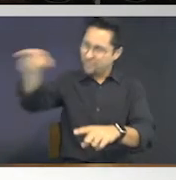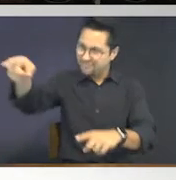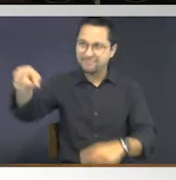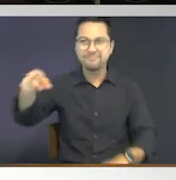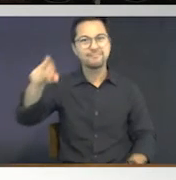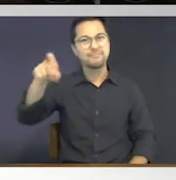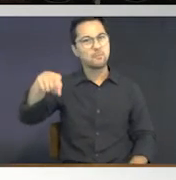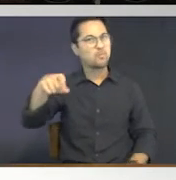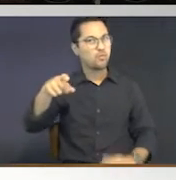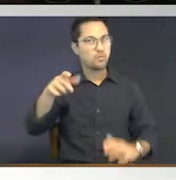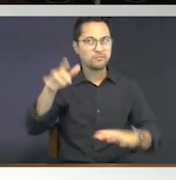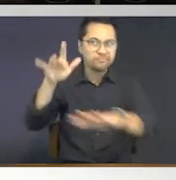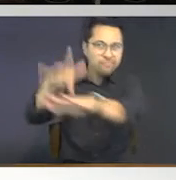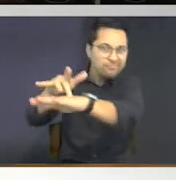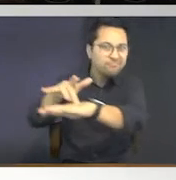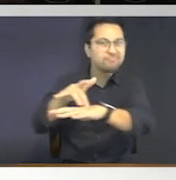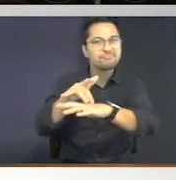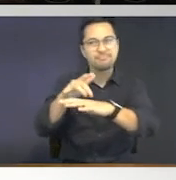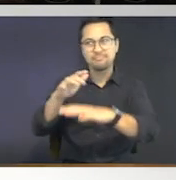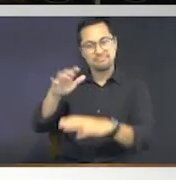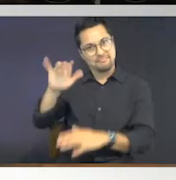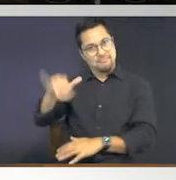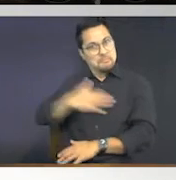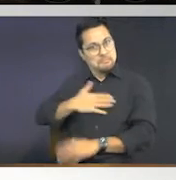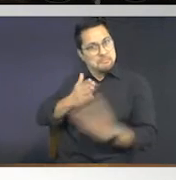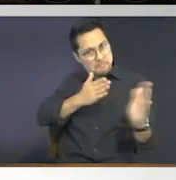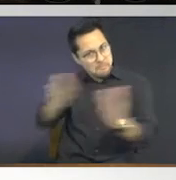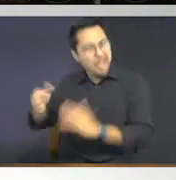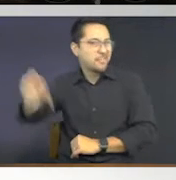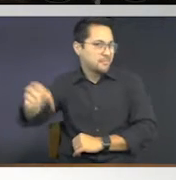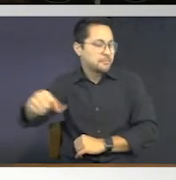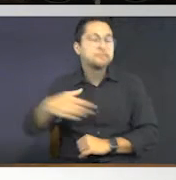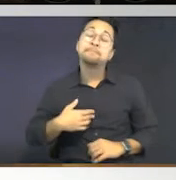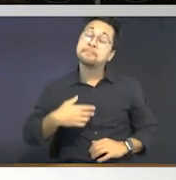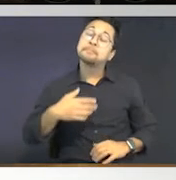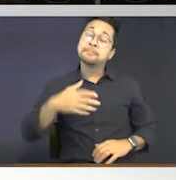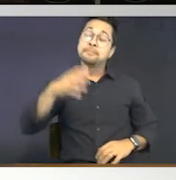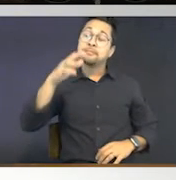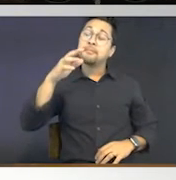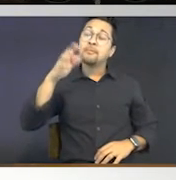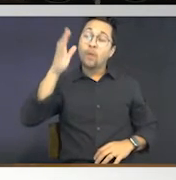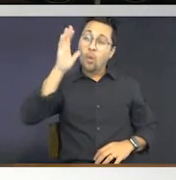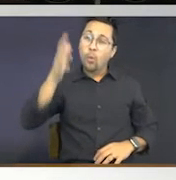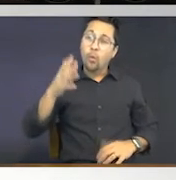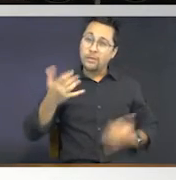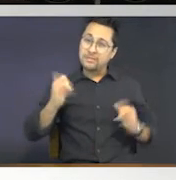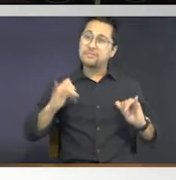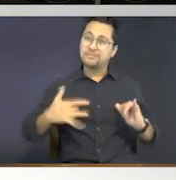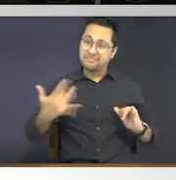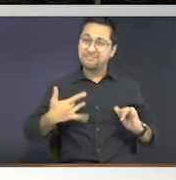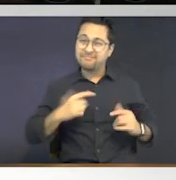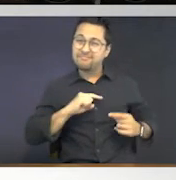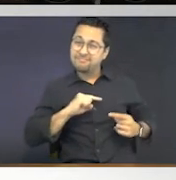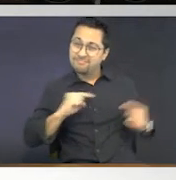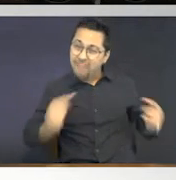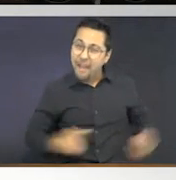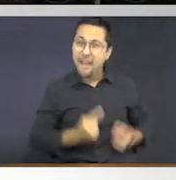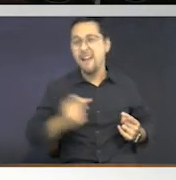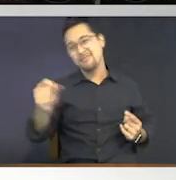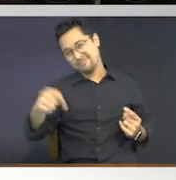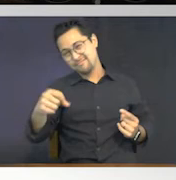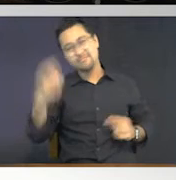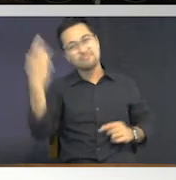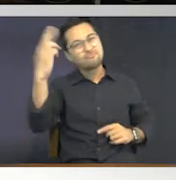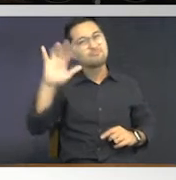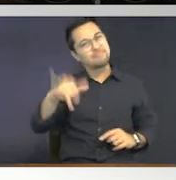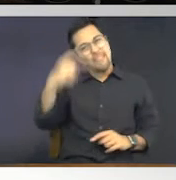had planned. The pain of that loss will never, ever go away, because the loss of that